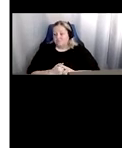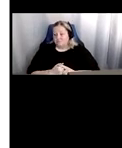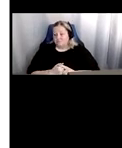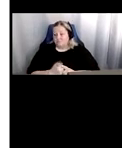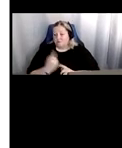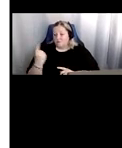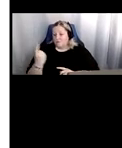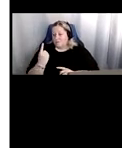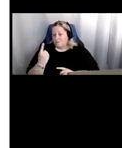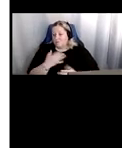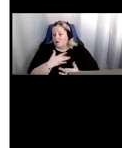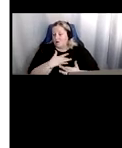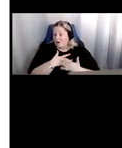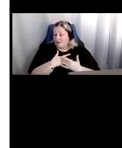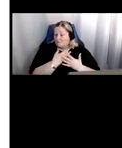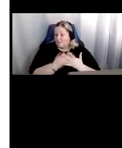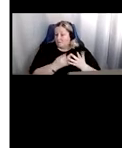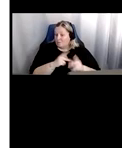Loneliness among heart failure patients is